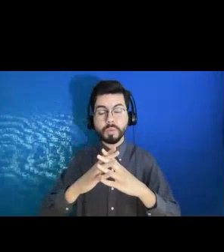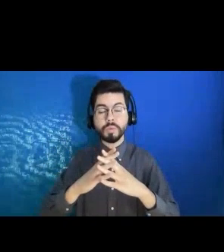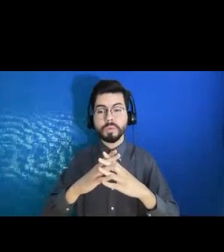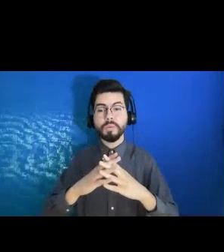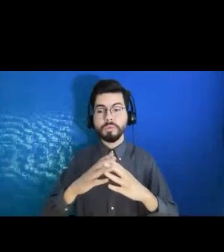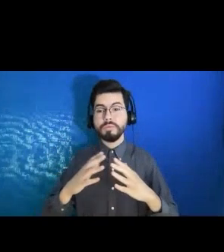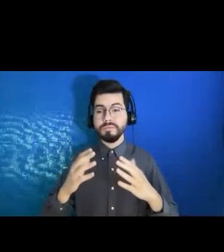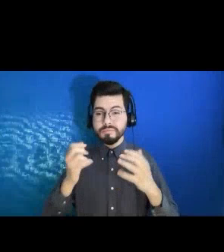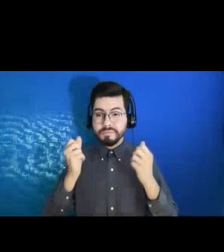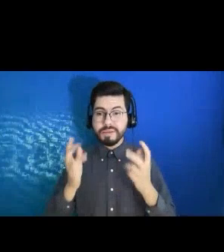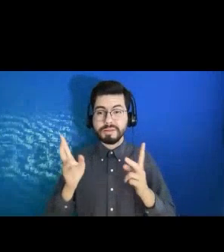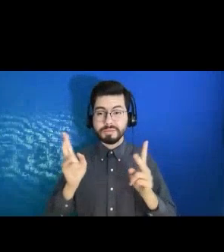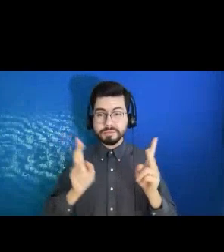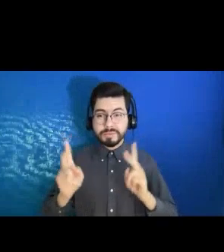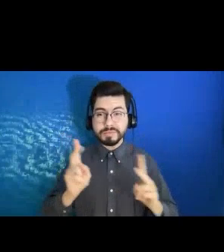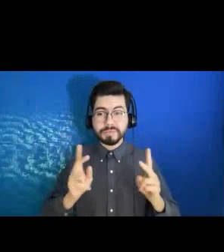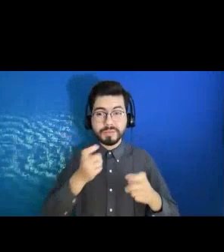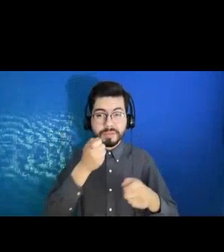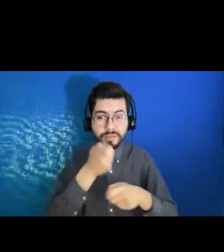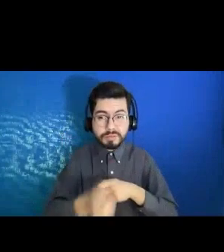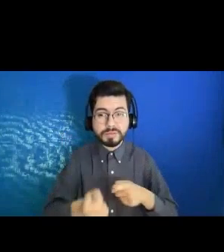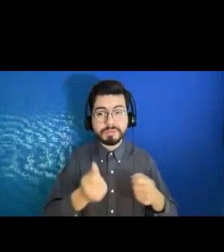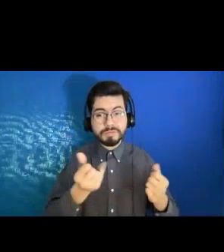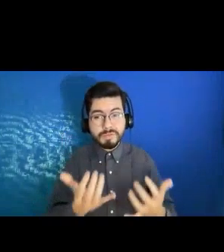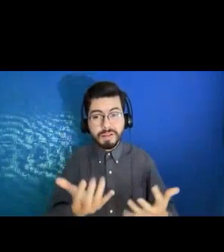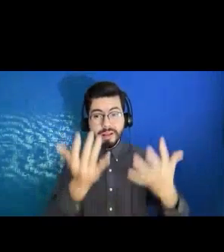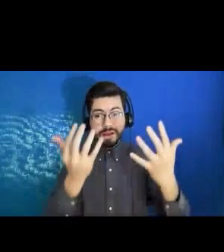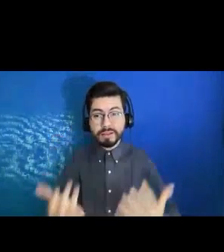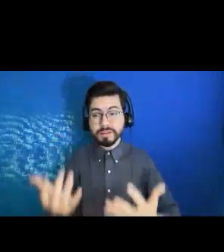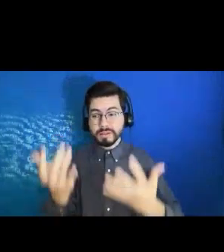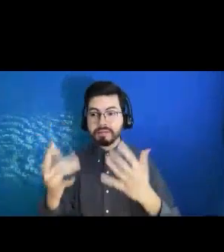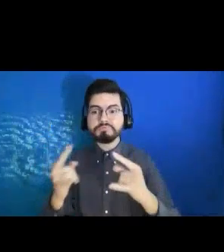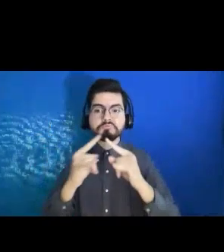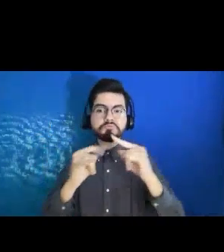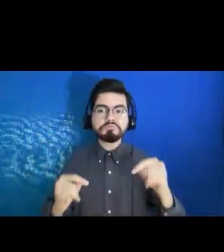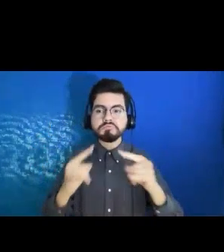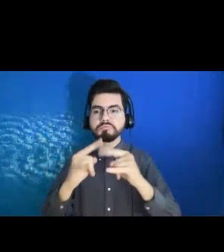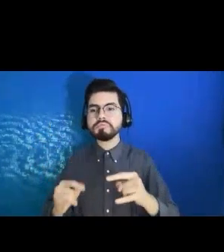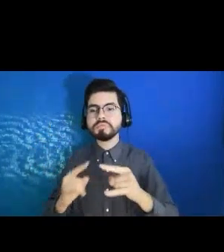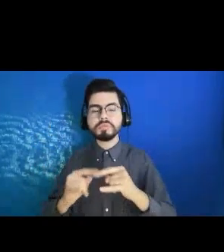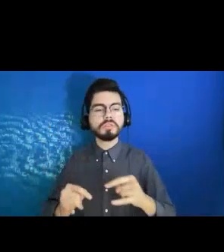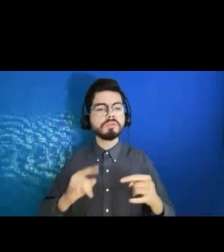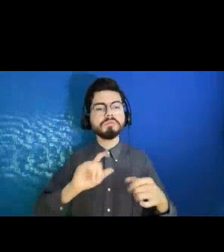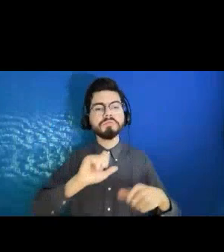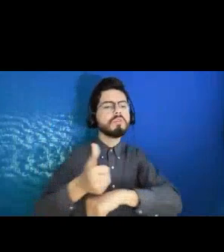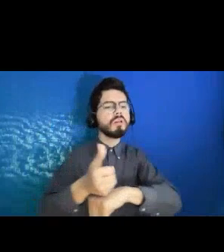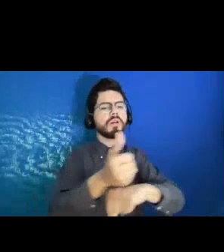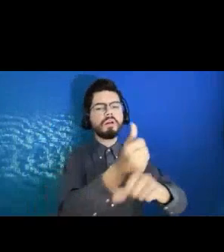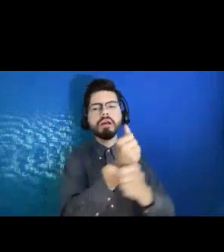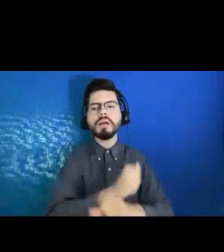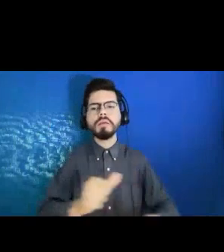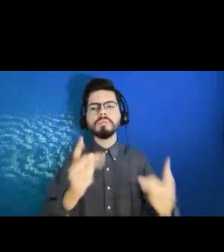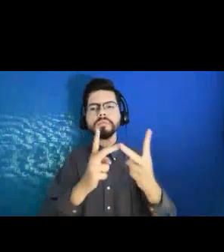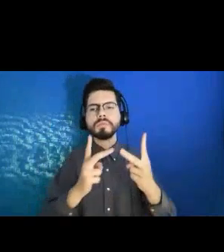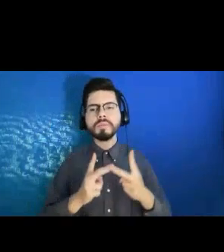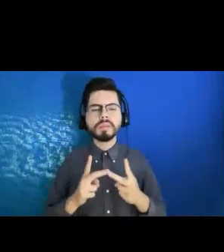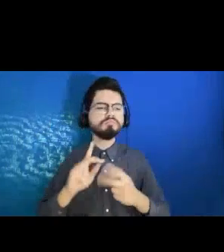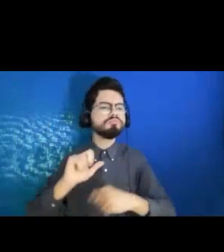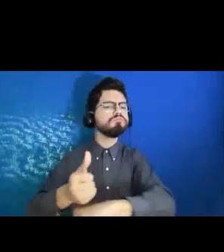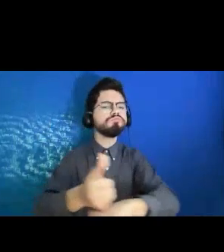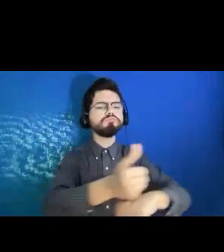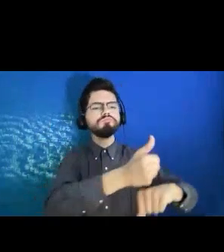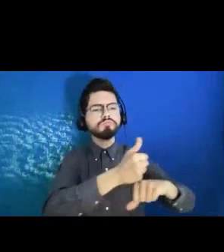campsite system and all that. Folks were just camping wherever. They were wandering away from their fires. And you got what you got